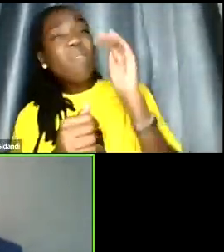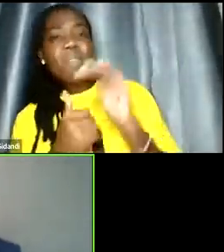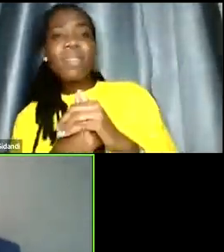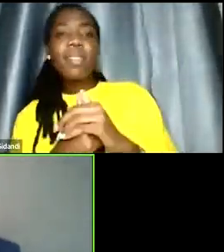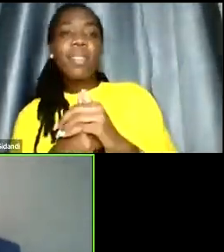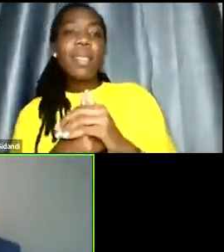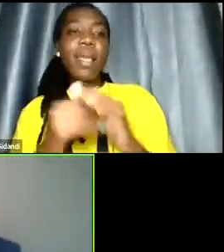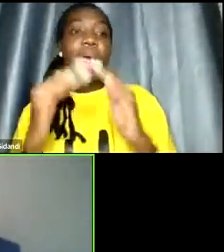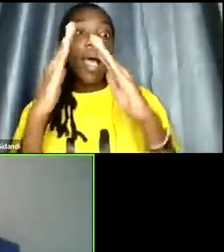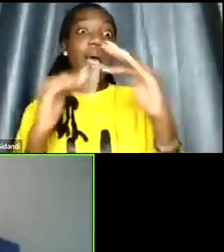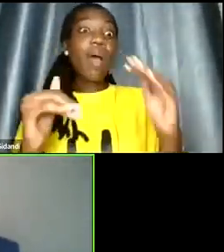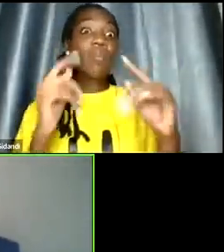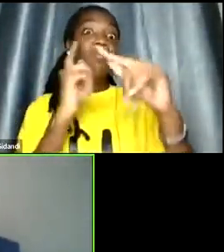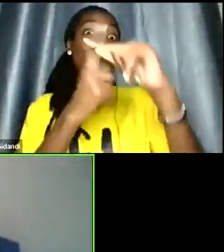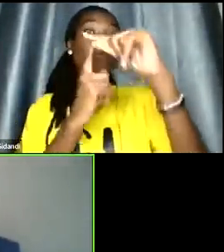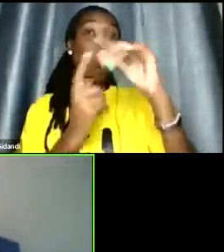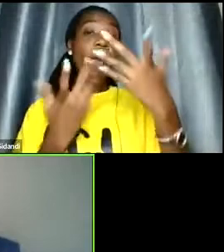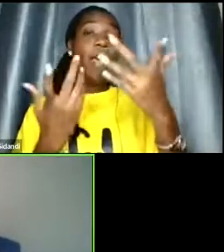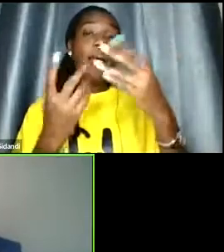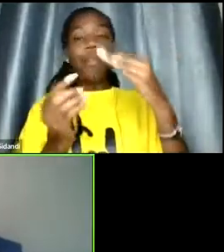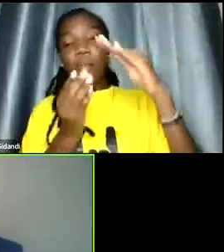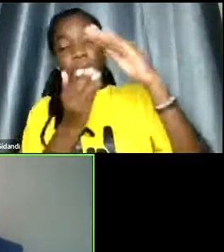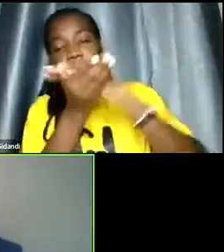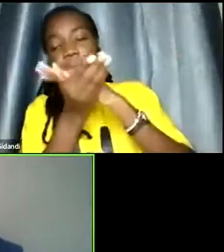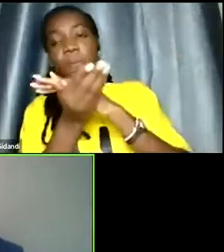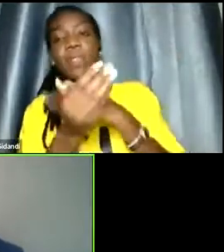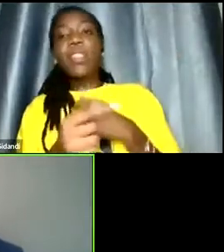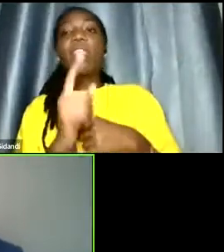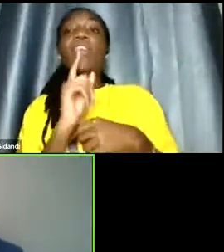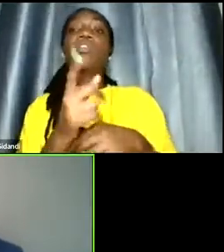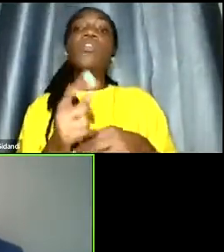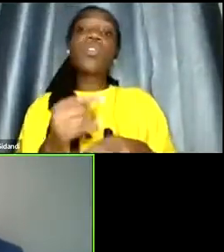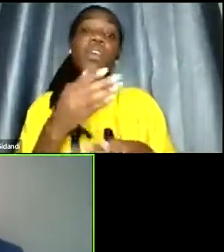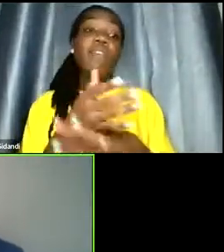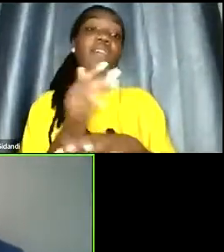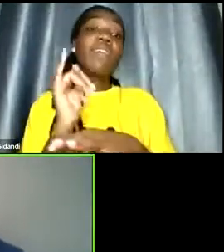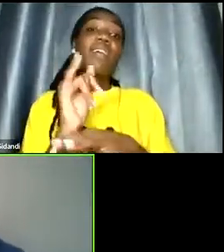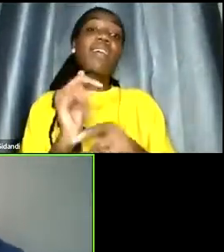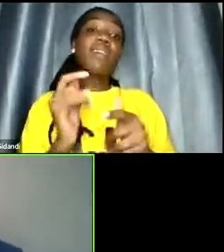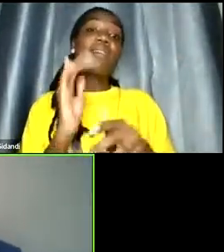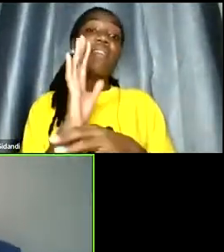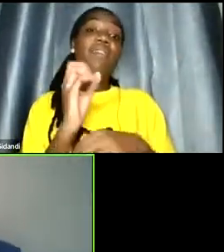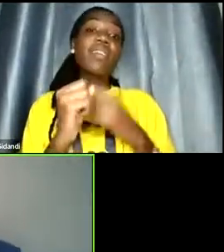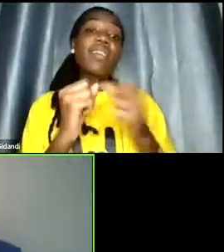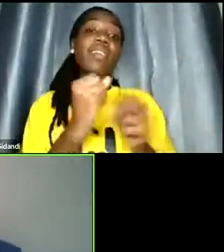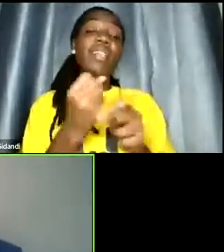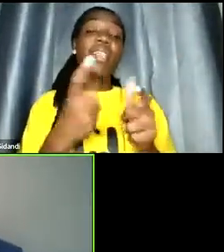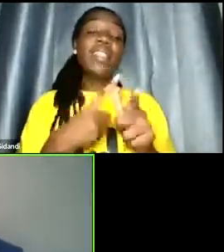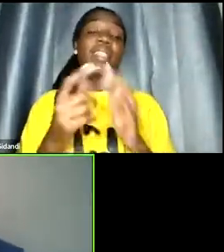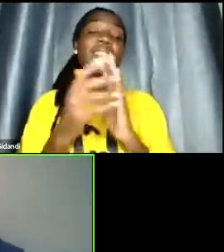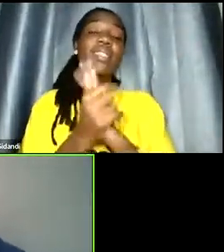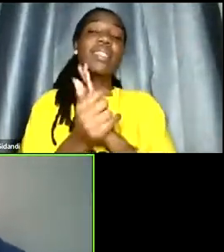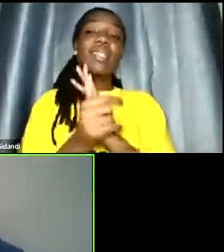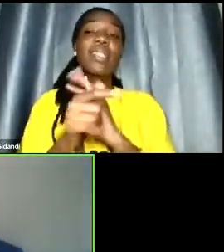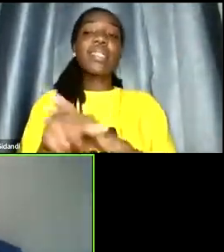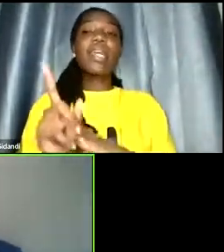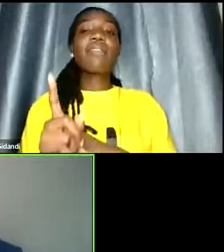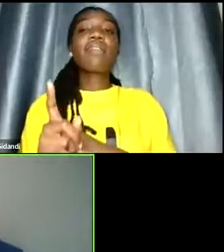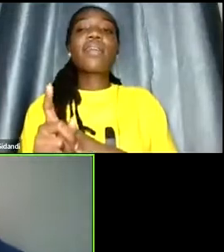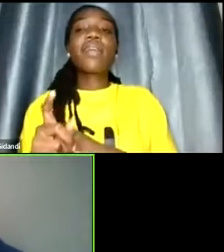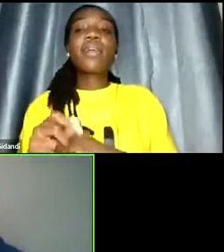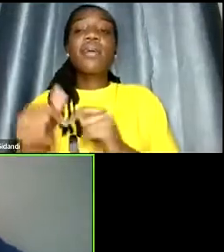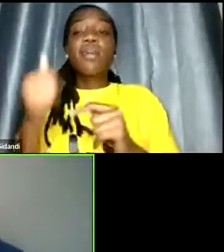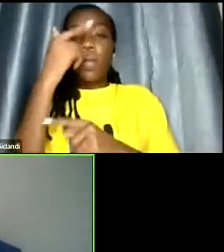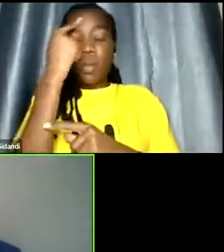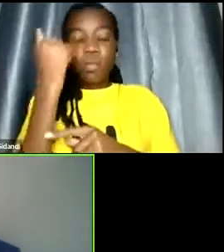up in exco within 5 years. How? Because they skilled themselves. They skilled themselves. They were robust about learning. They